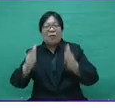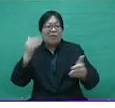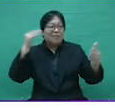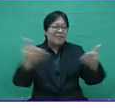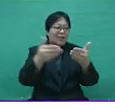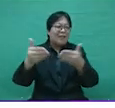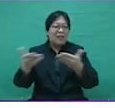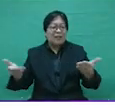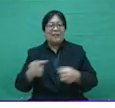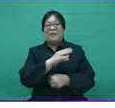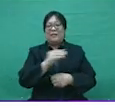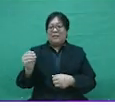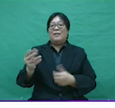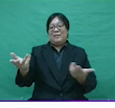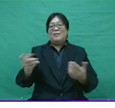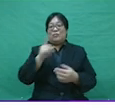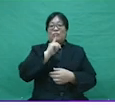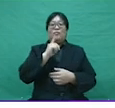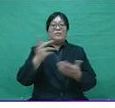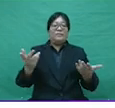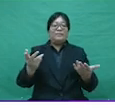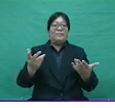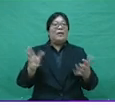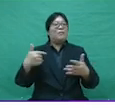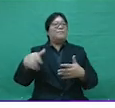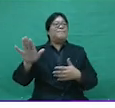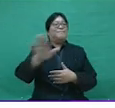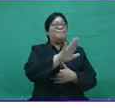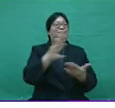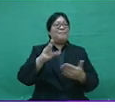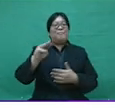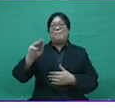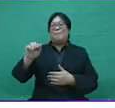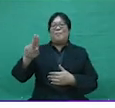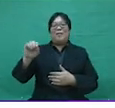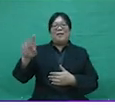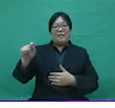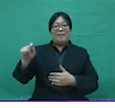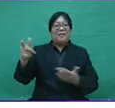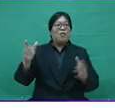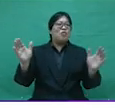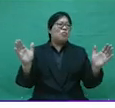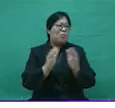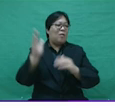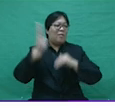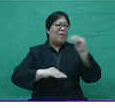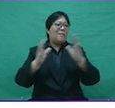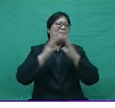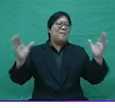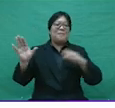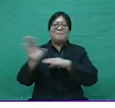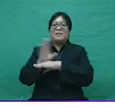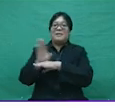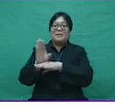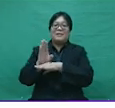connections, and really to look for their market that is smaller than for the